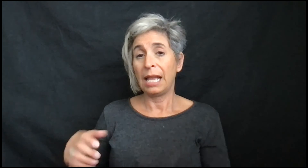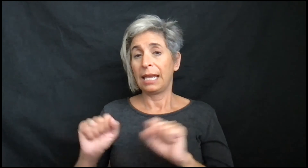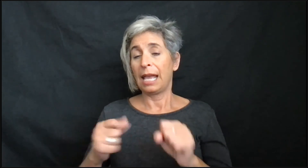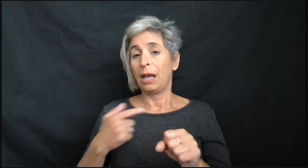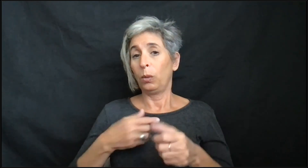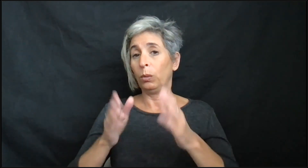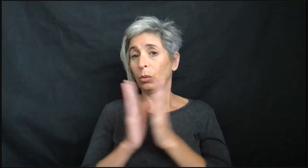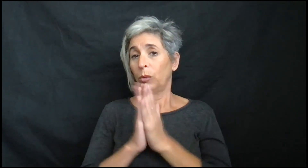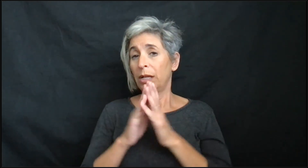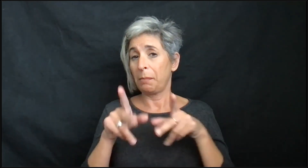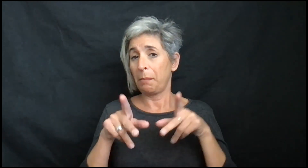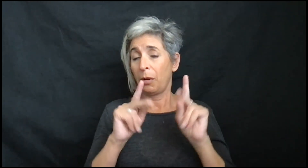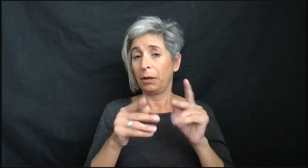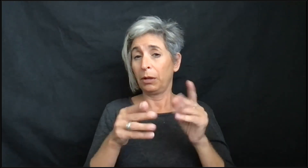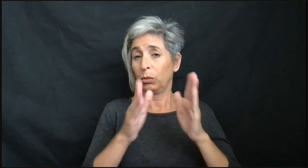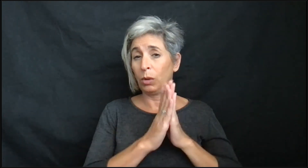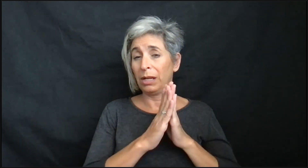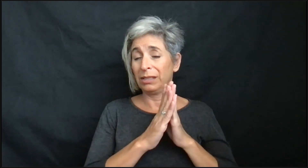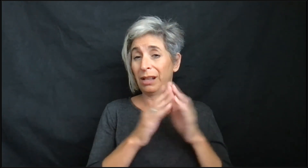submit them in person in the past.